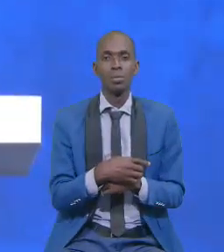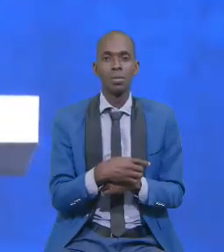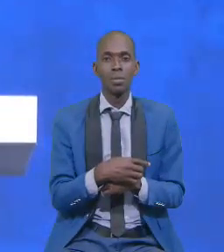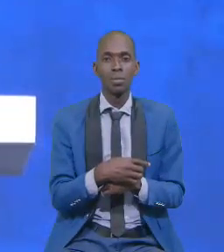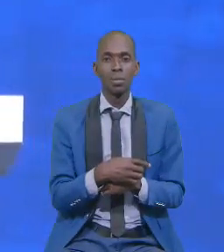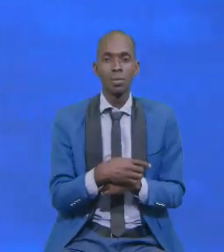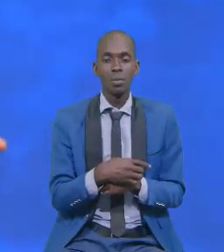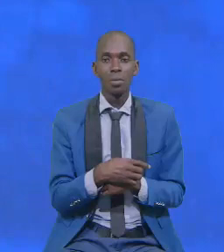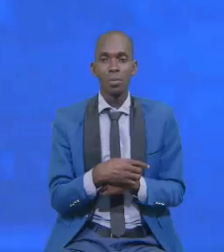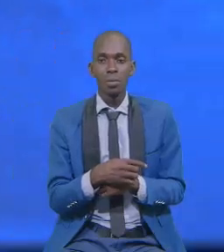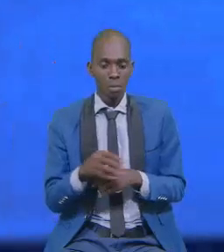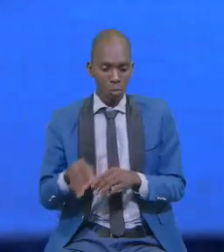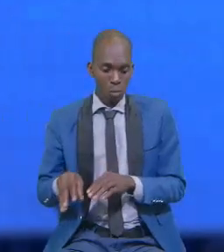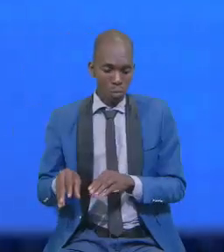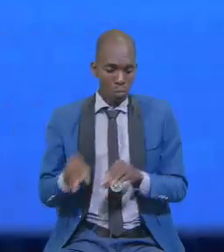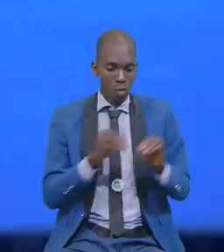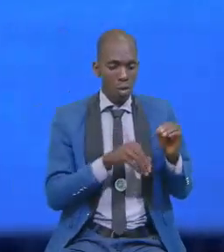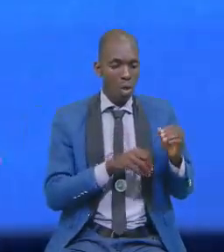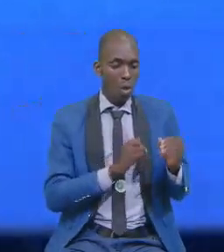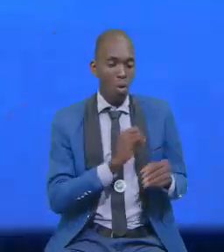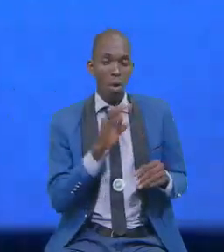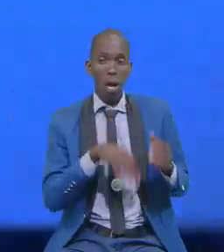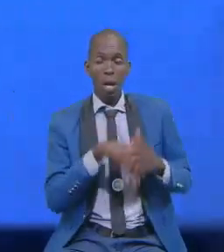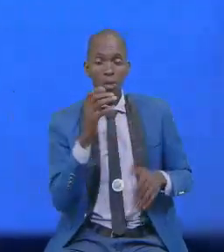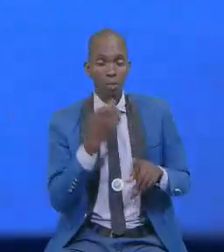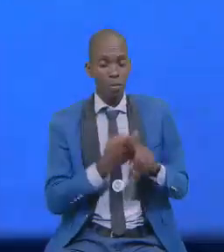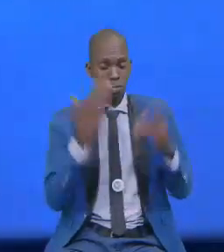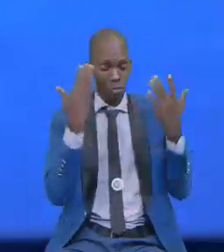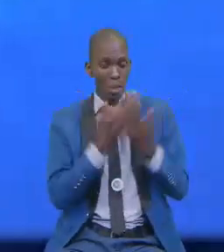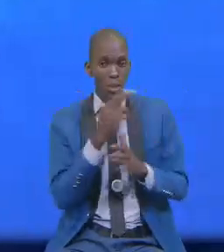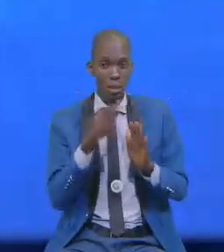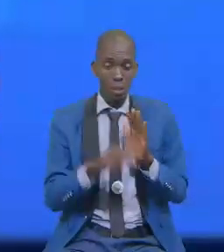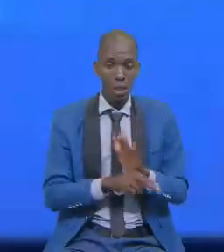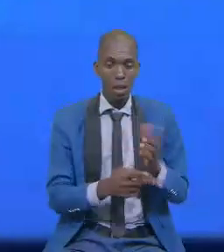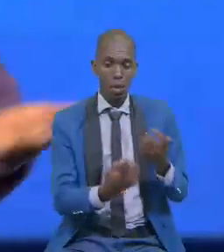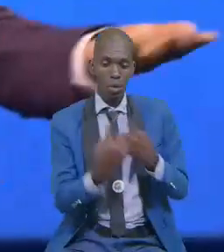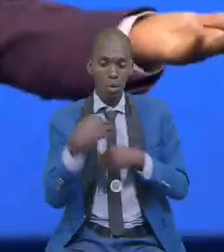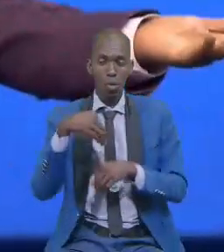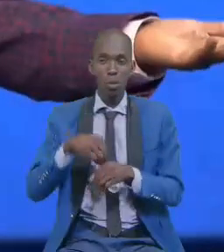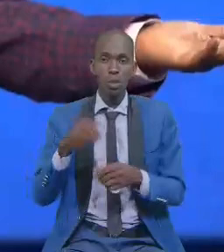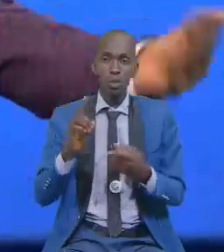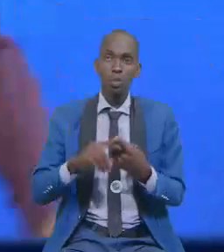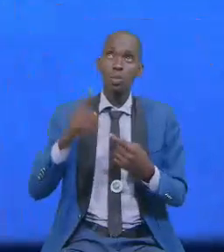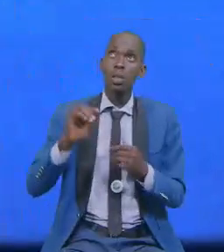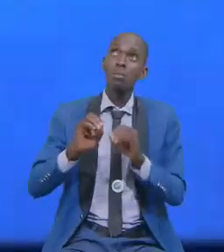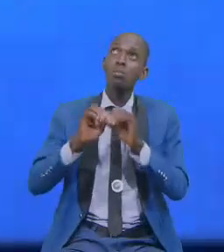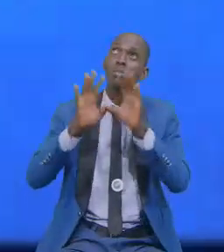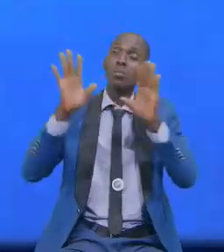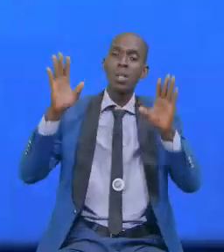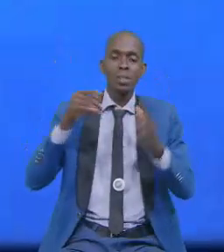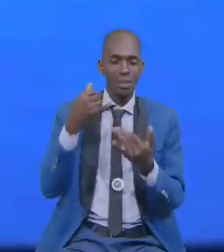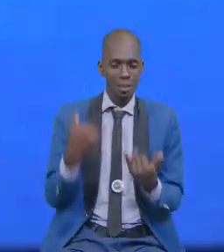Passing on and coming out of darkness and coming into the light, this is your